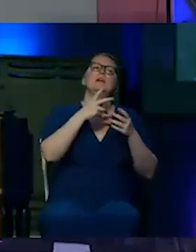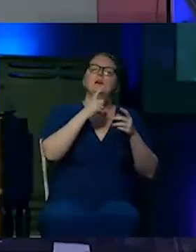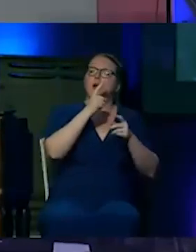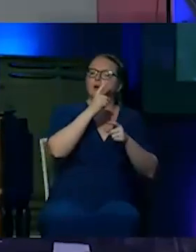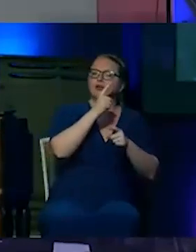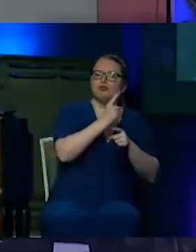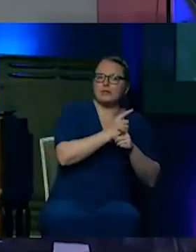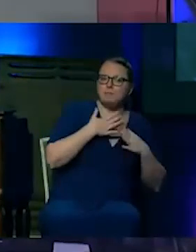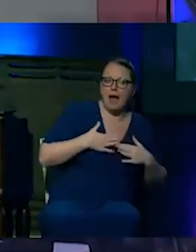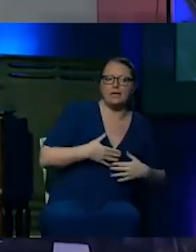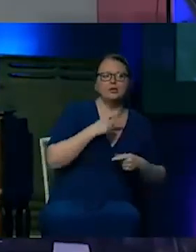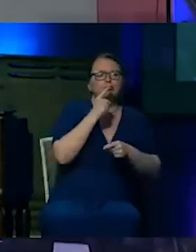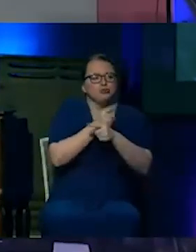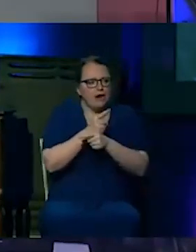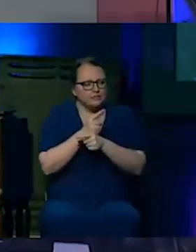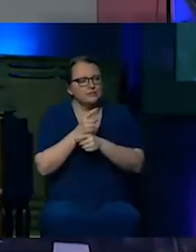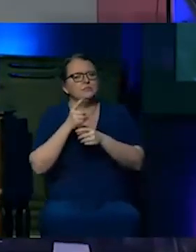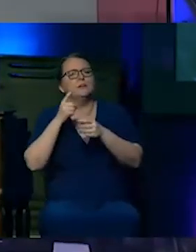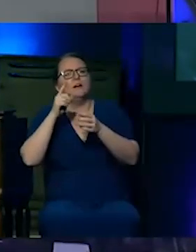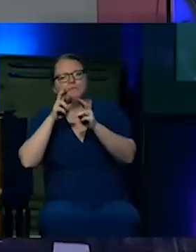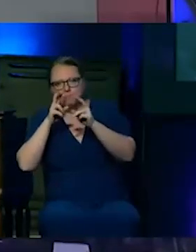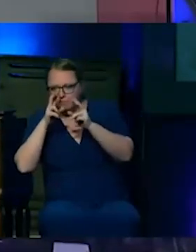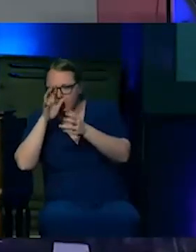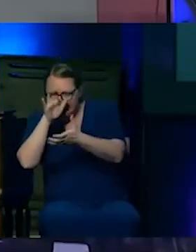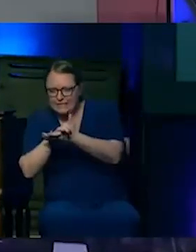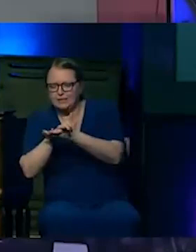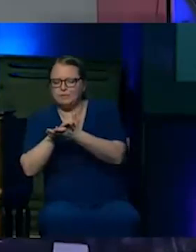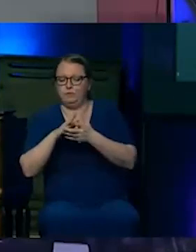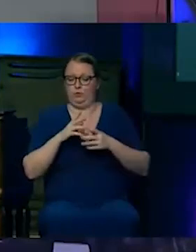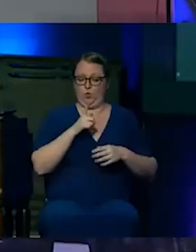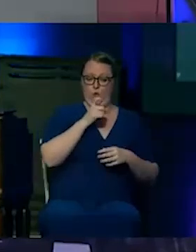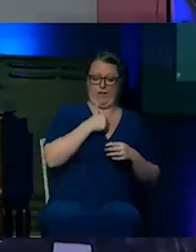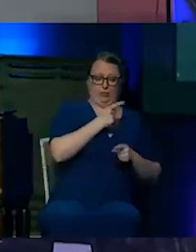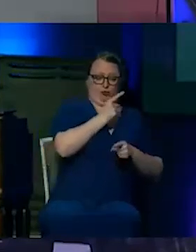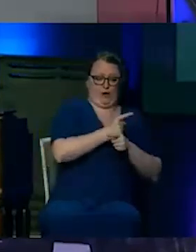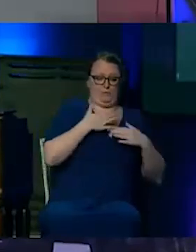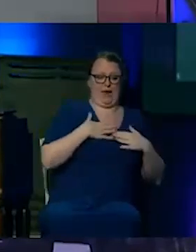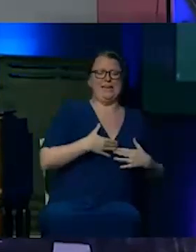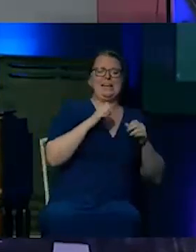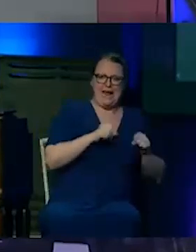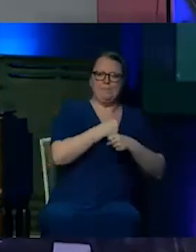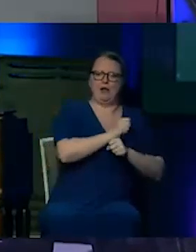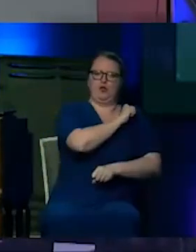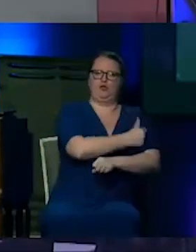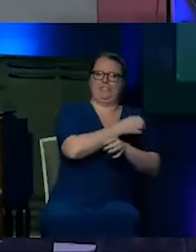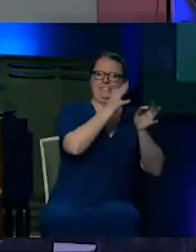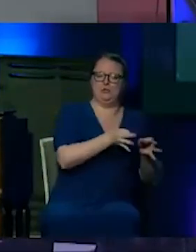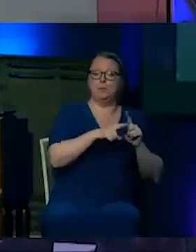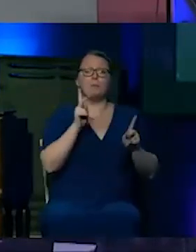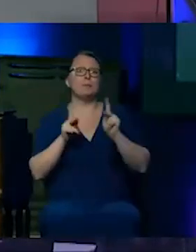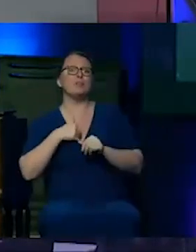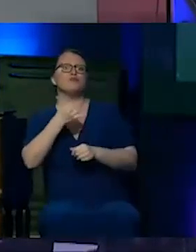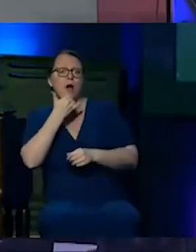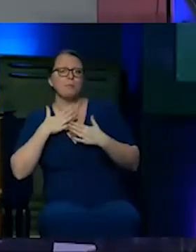belief, right? So someone who has the right body can make a good interpretation, an authoritative decision, whereas someone in the wrong body